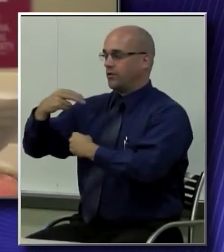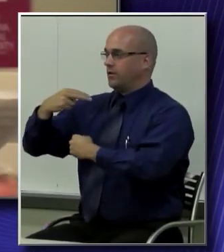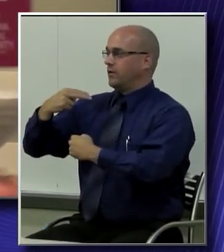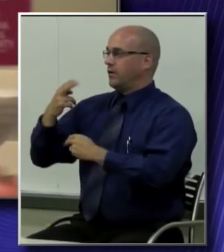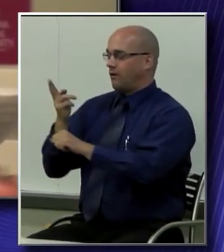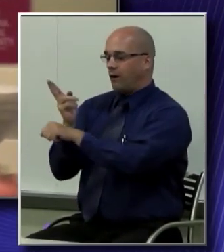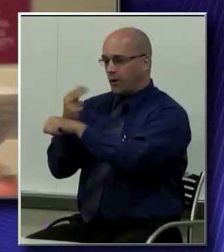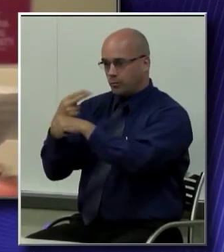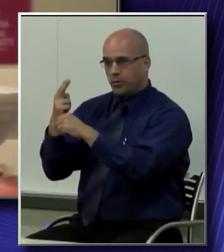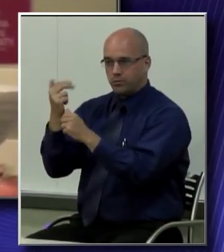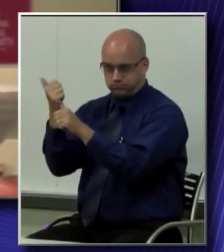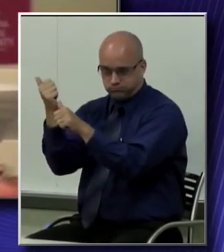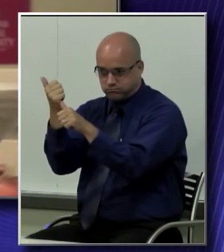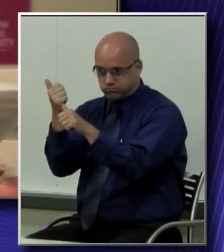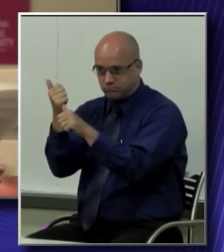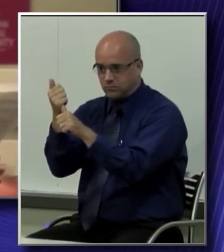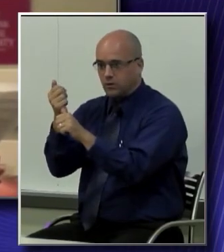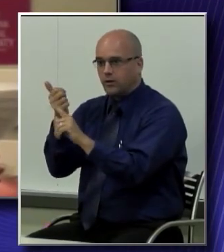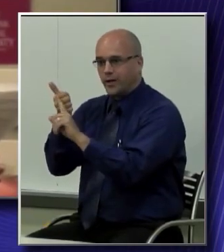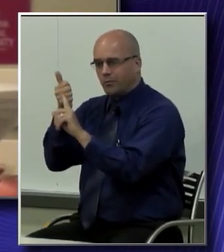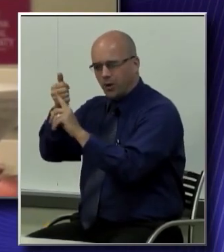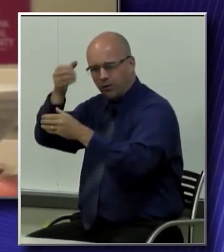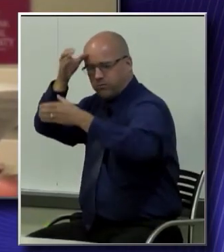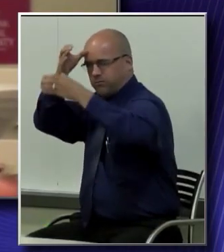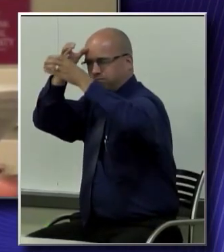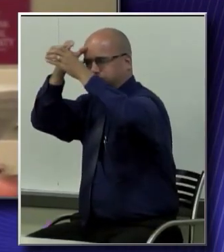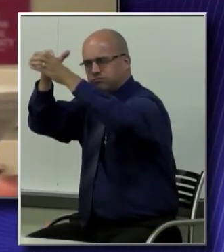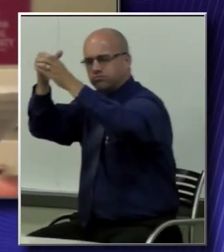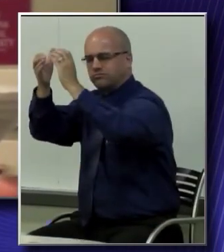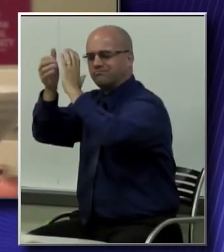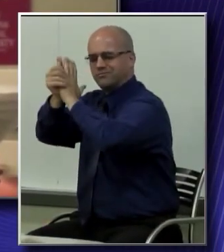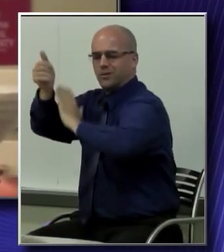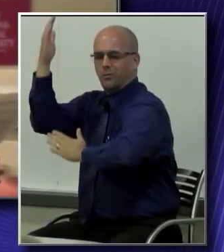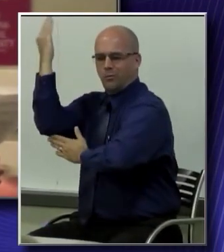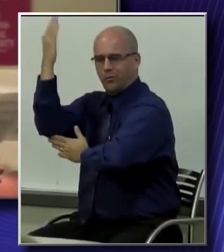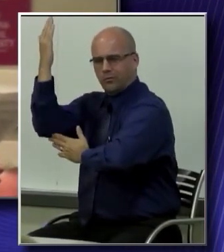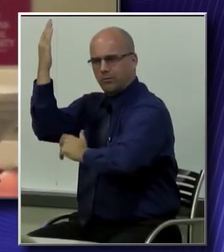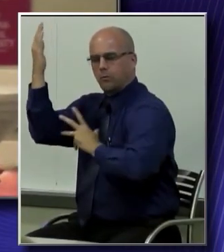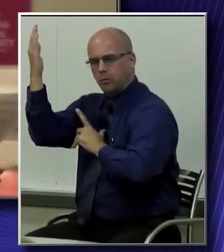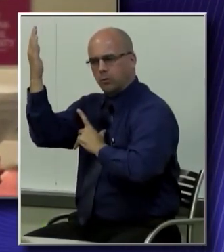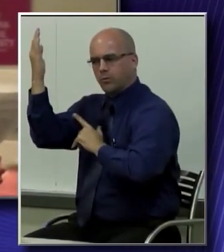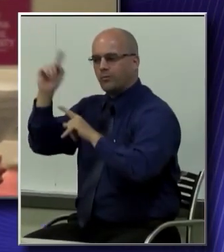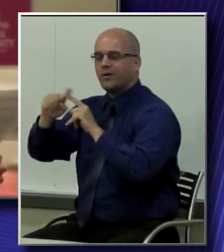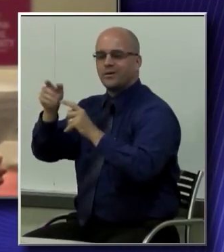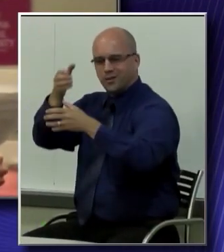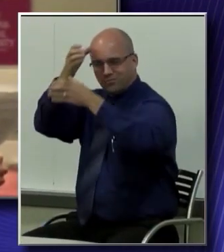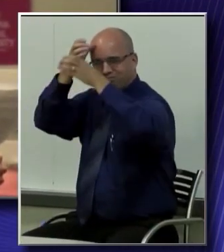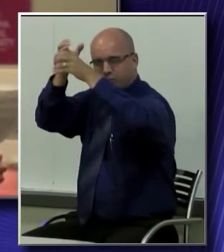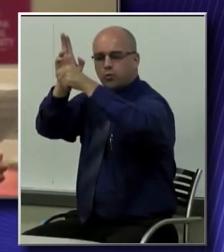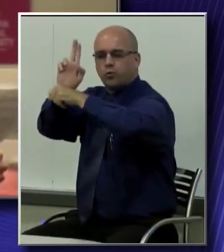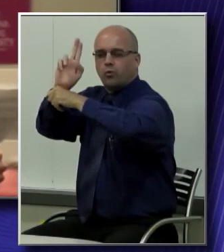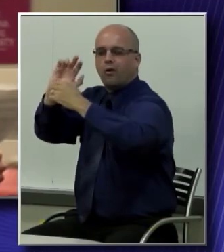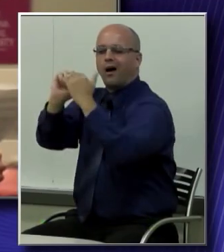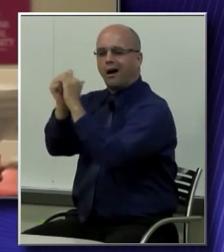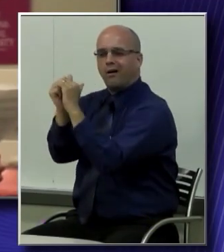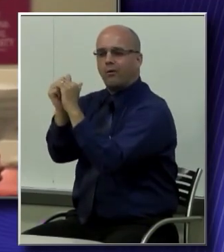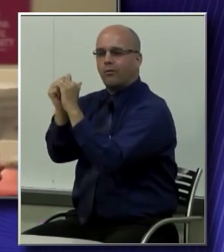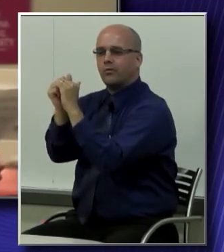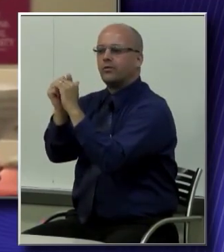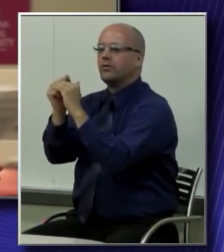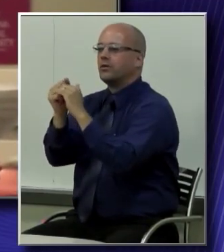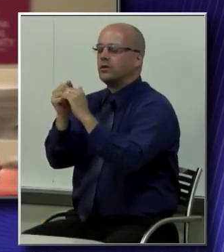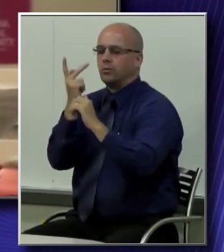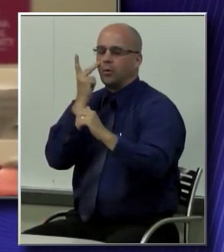with an intellect that is unparalleled, it is the manner in which he uses that intellect which sets him apart. He uses it to build